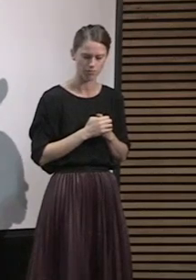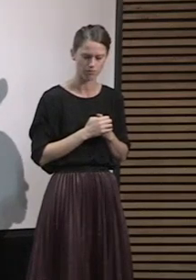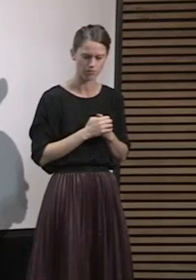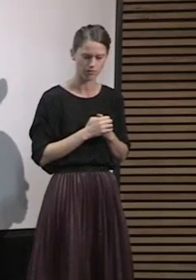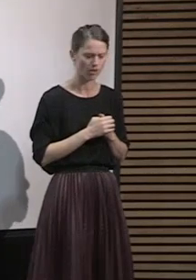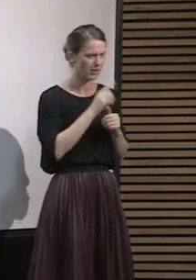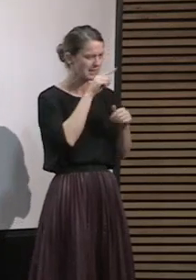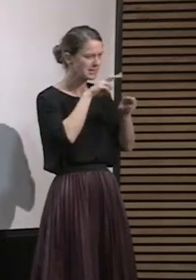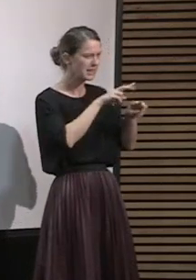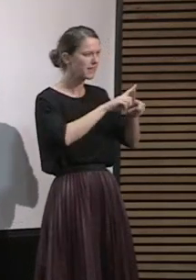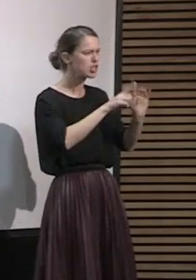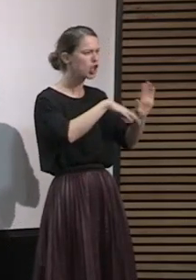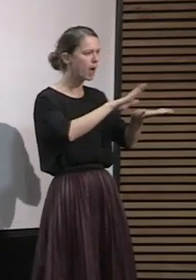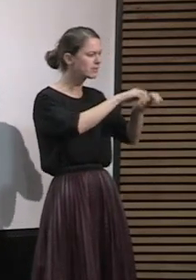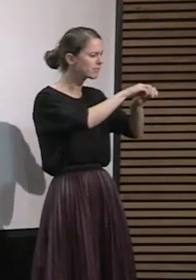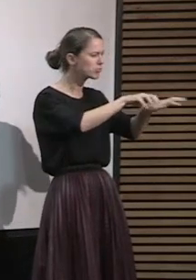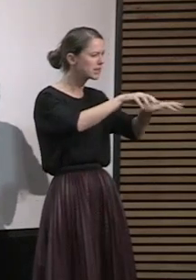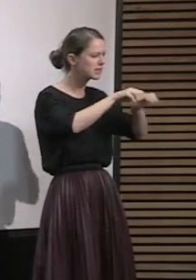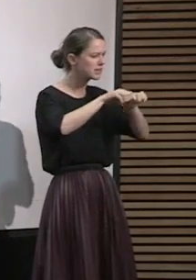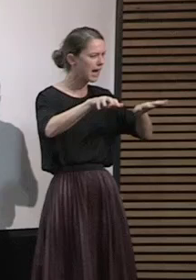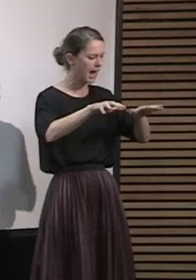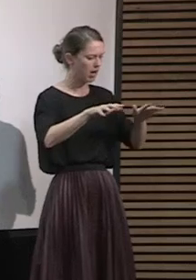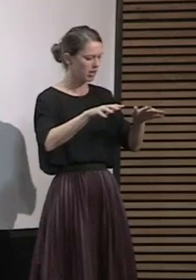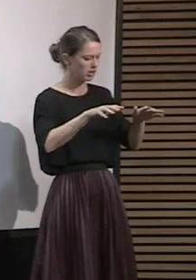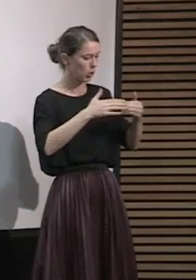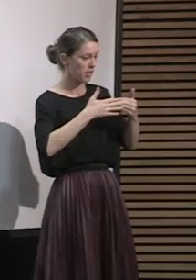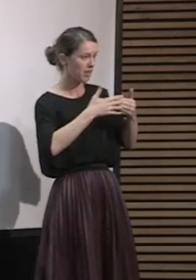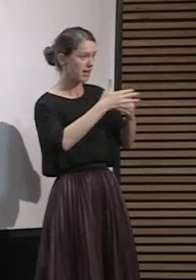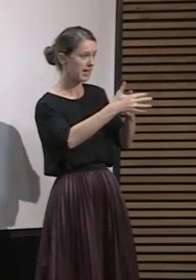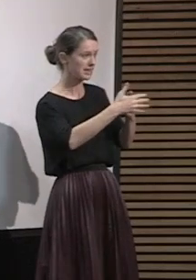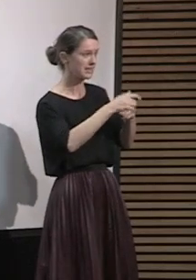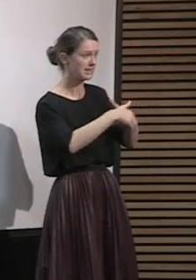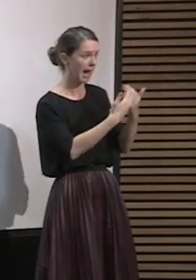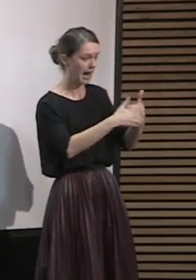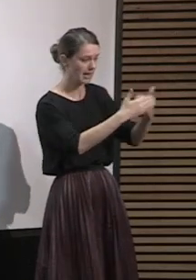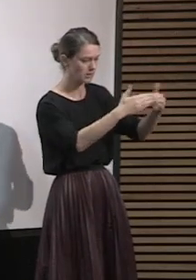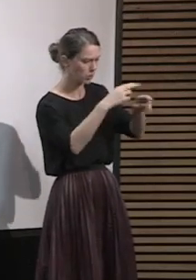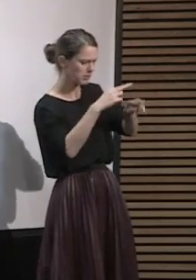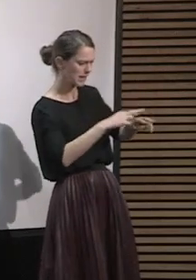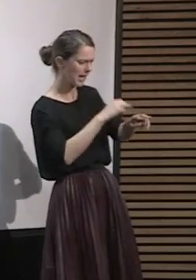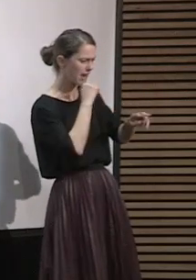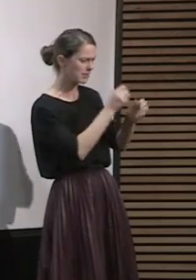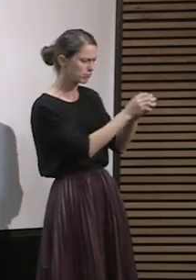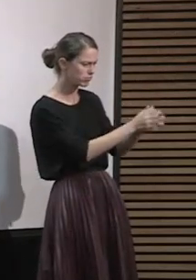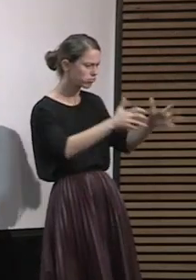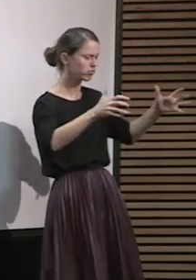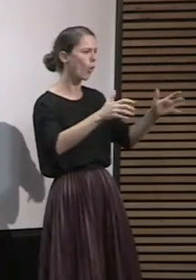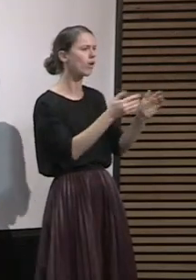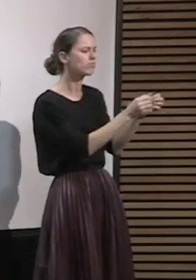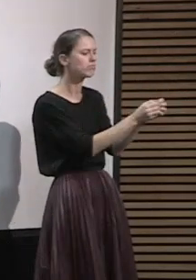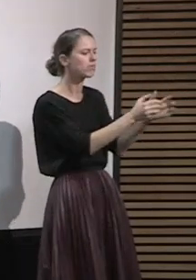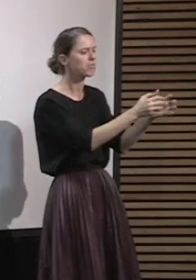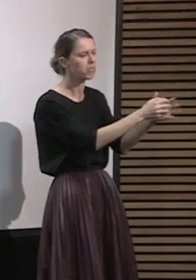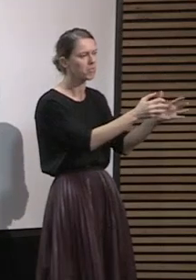the spread that we see over the next, and the cases we see over the next 7 to 12 days,